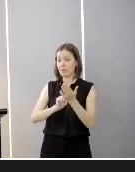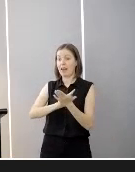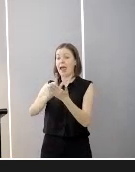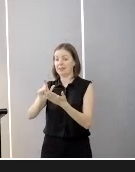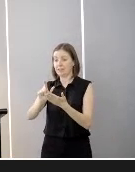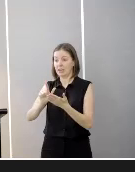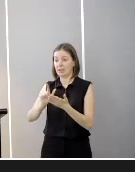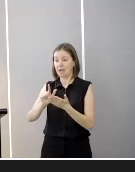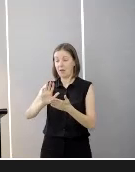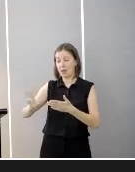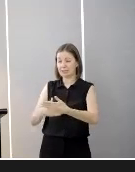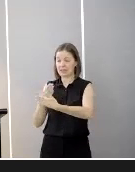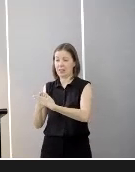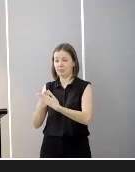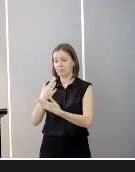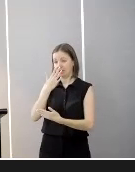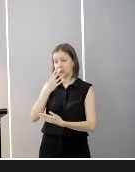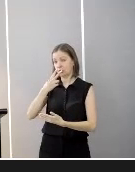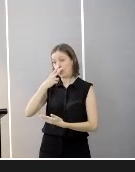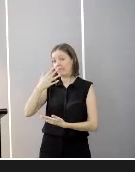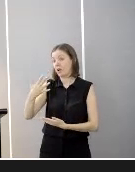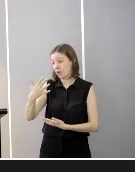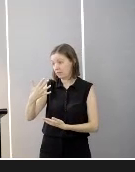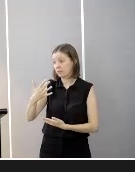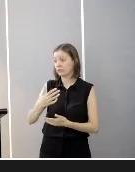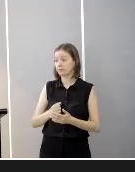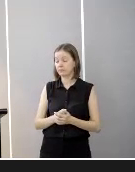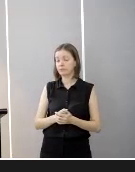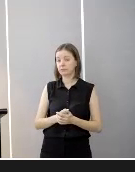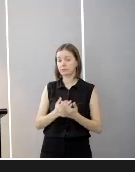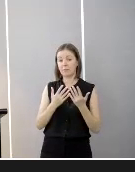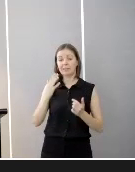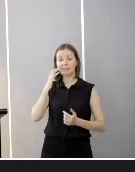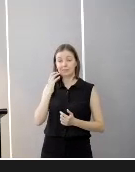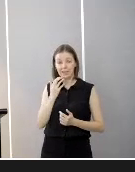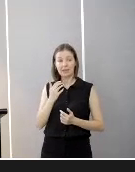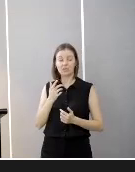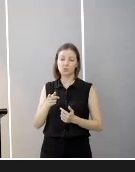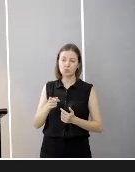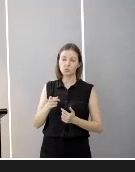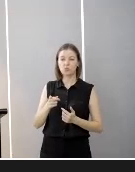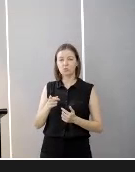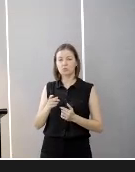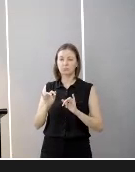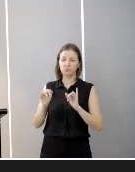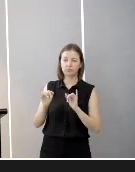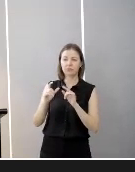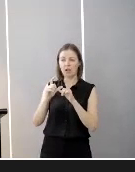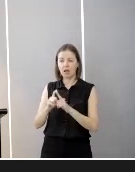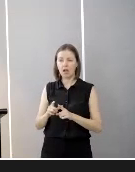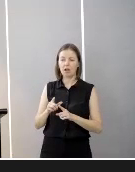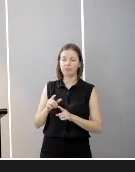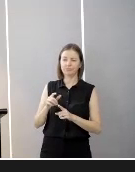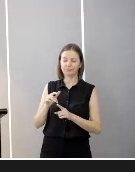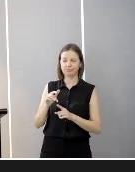age 25 is where adolescence kind of finishes. So a lot of teenagers get a hard time for the way that they behave, but it